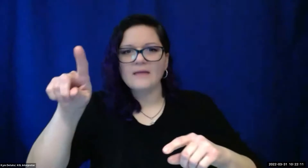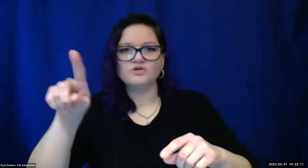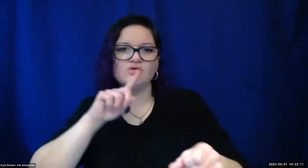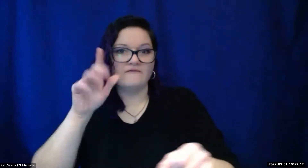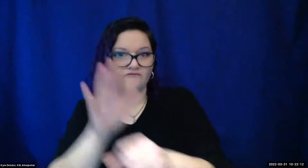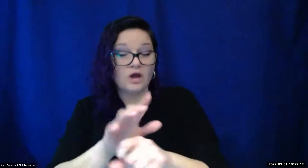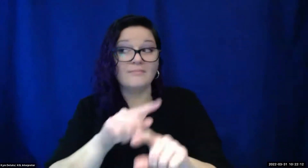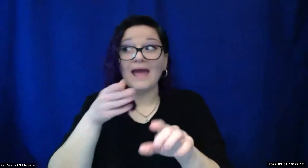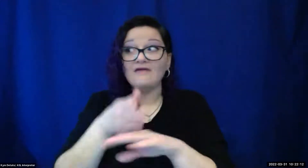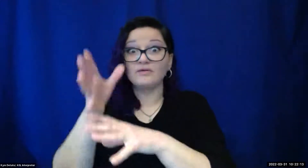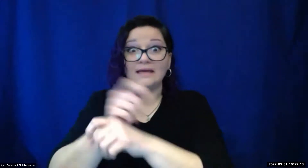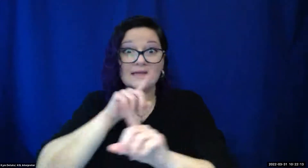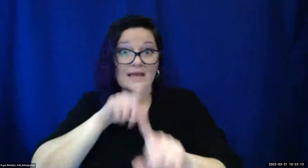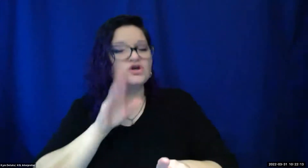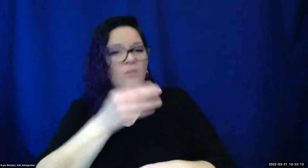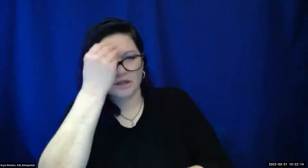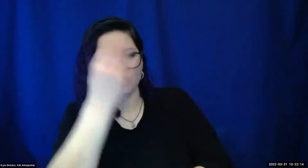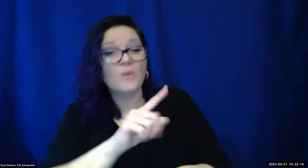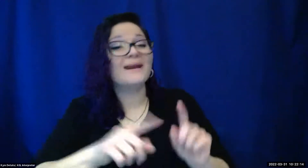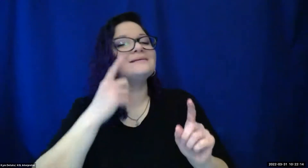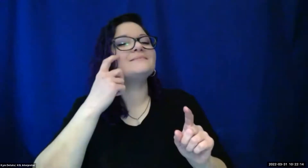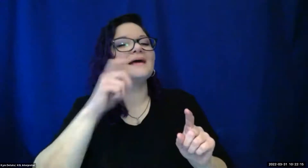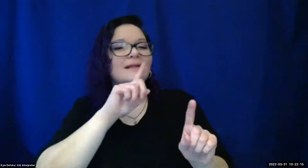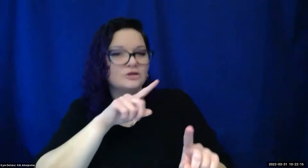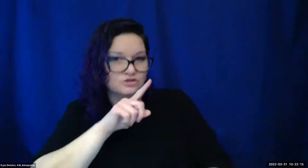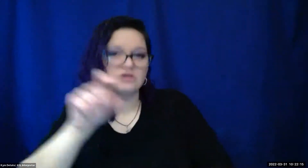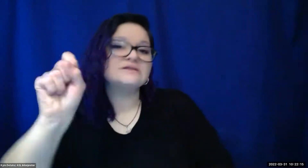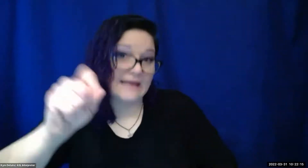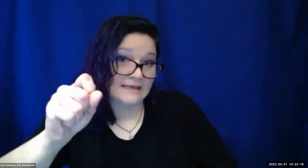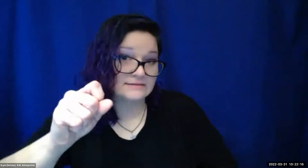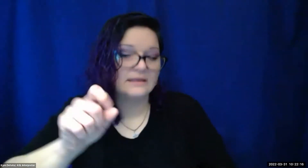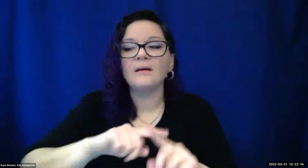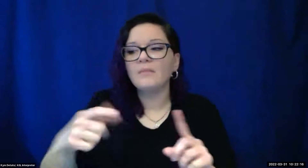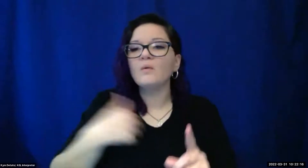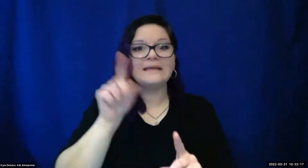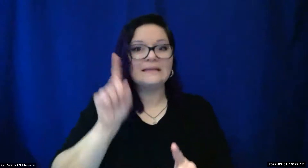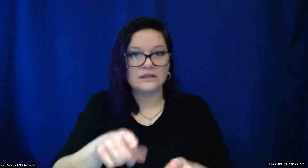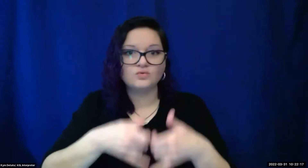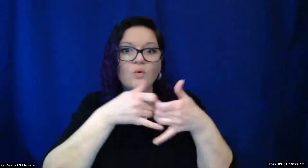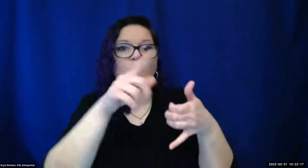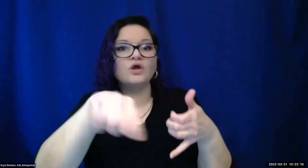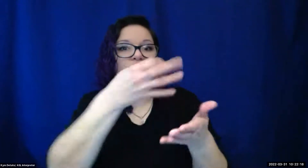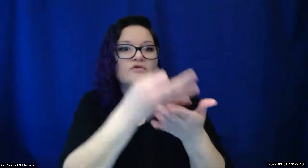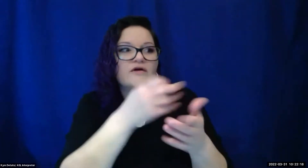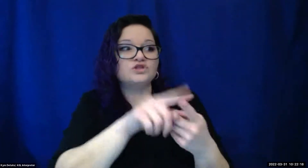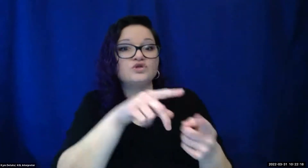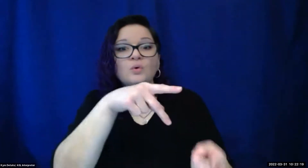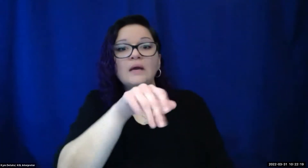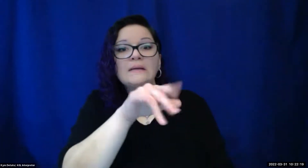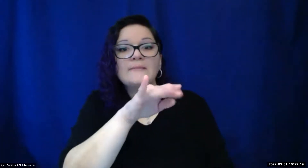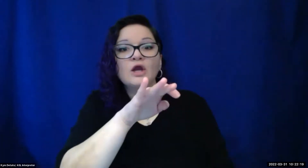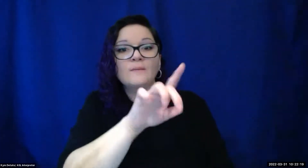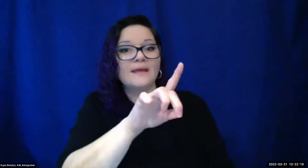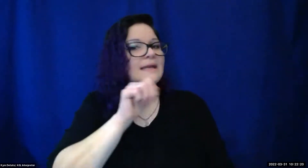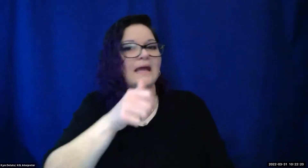get that answer. I suspect the answer is yes, but we would need to award those funds to Pyramid. We couldn't award them to